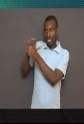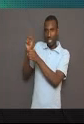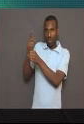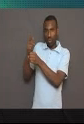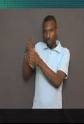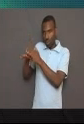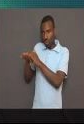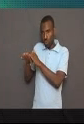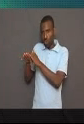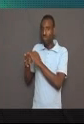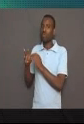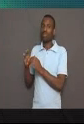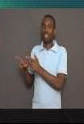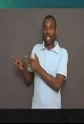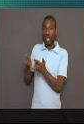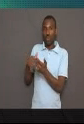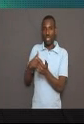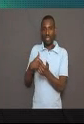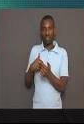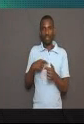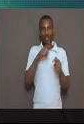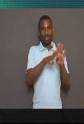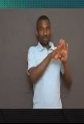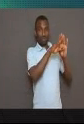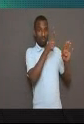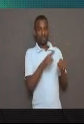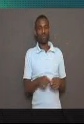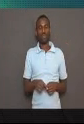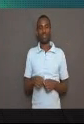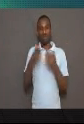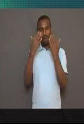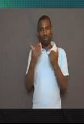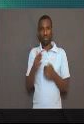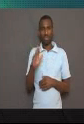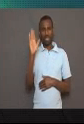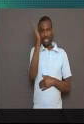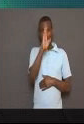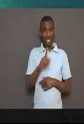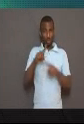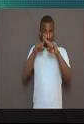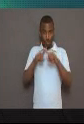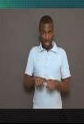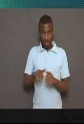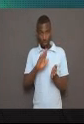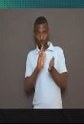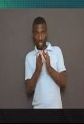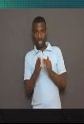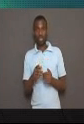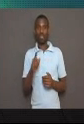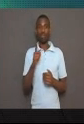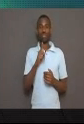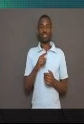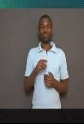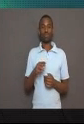Depending on the strength of the gas, the mercury at the bottom of the U-tube